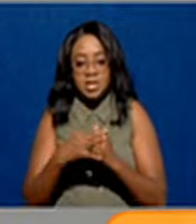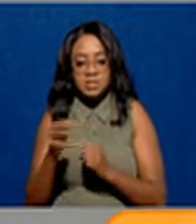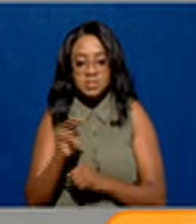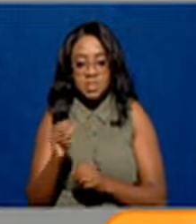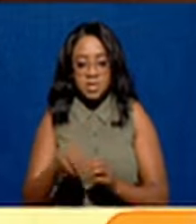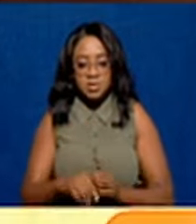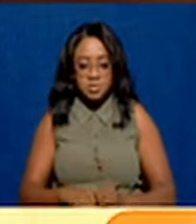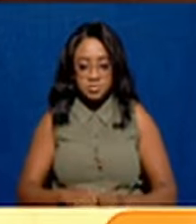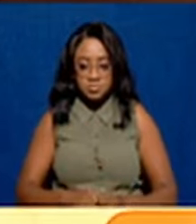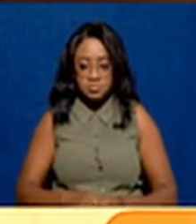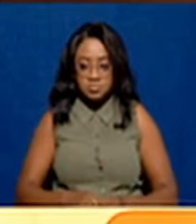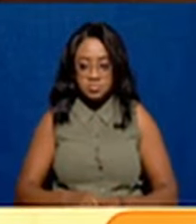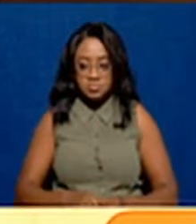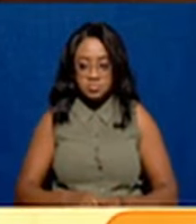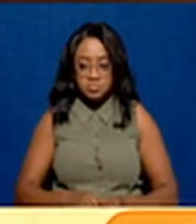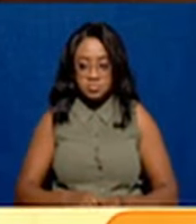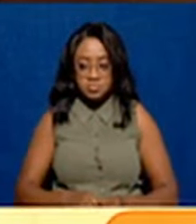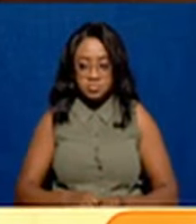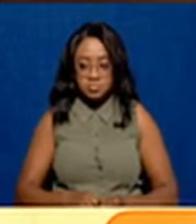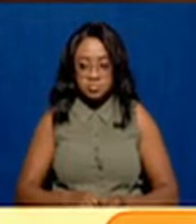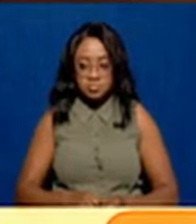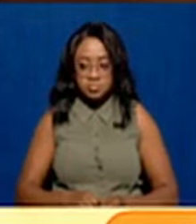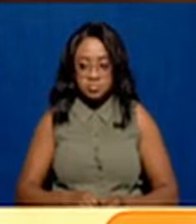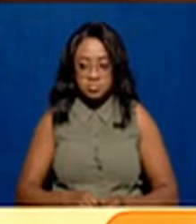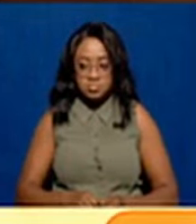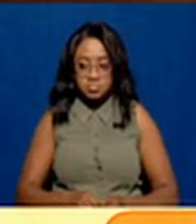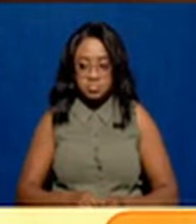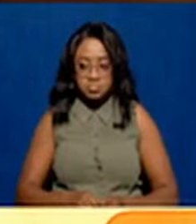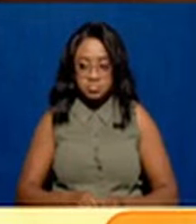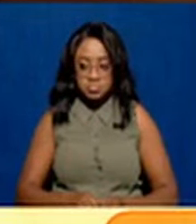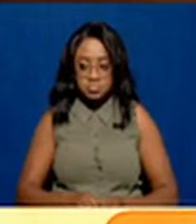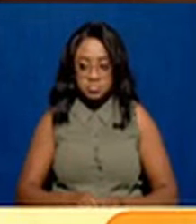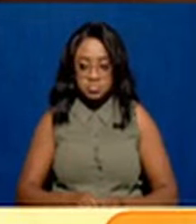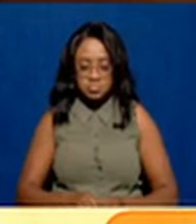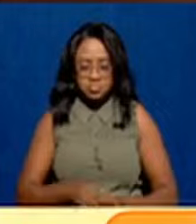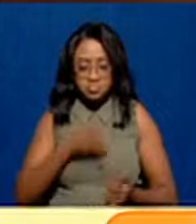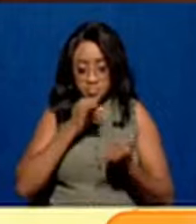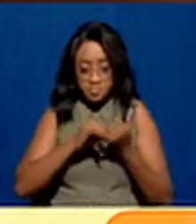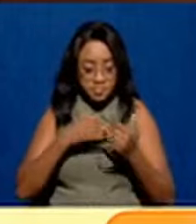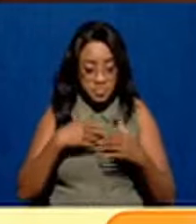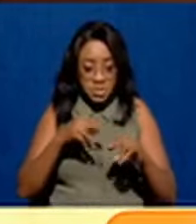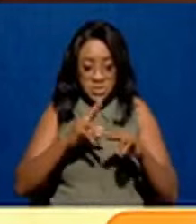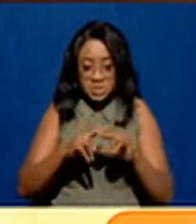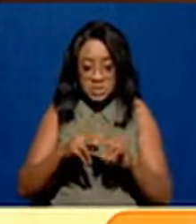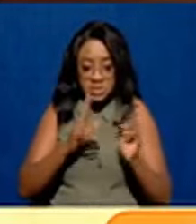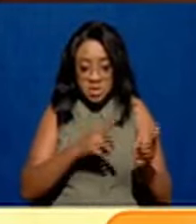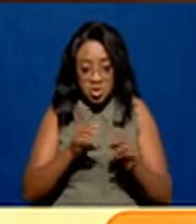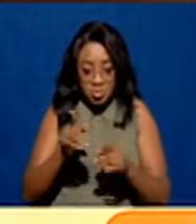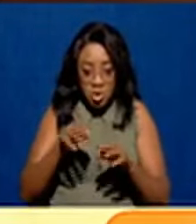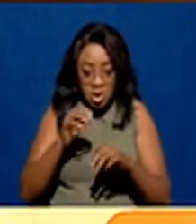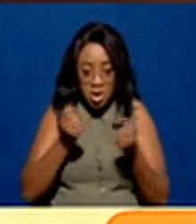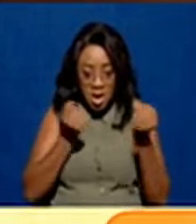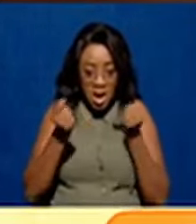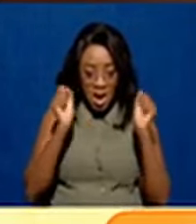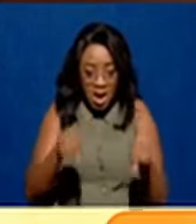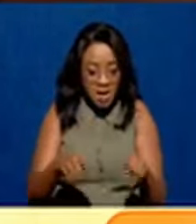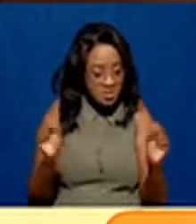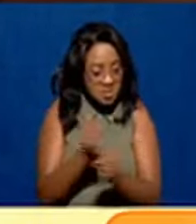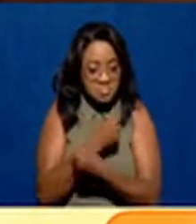million shillings. The legs are just straight like this. He cannot sit on any other ordinary car or